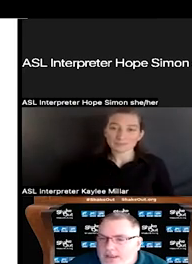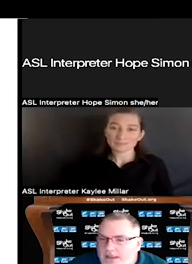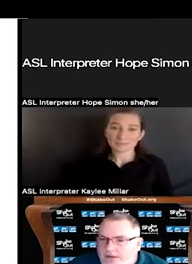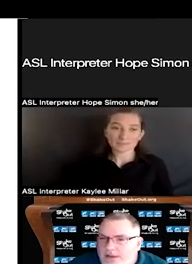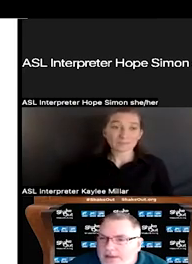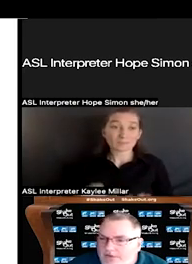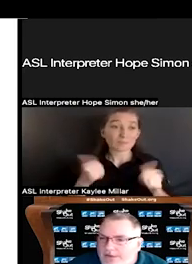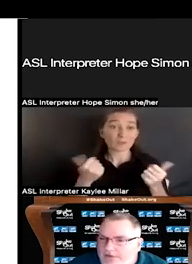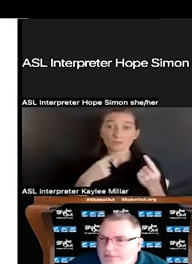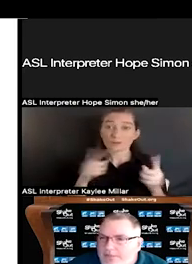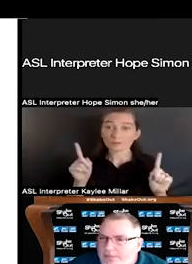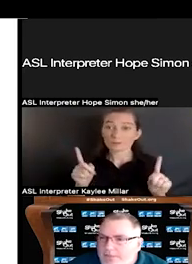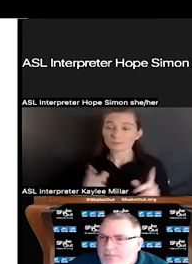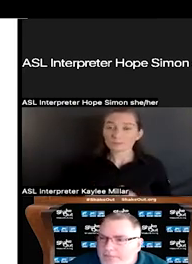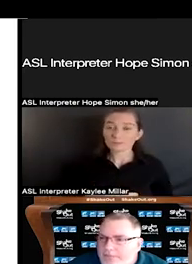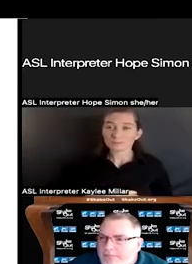Other announcements.